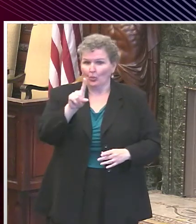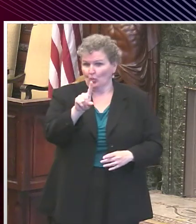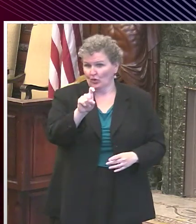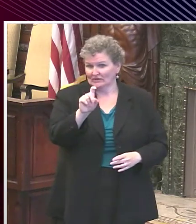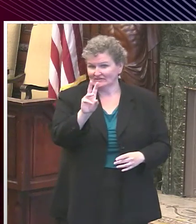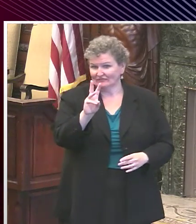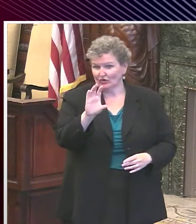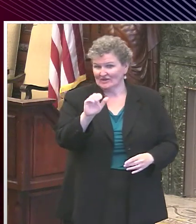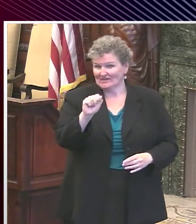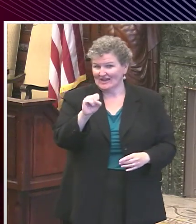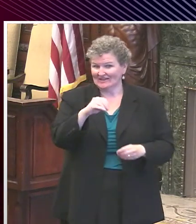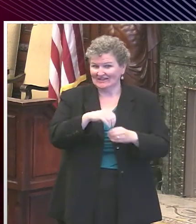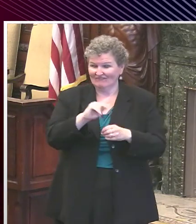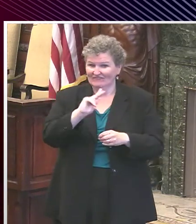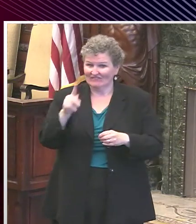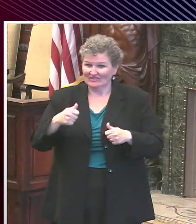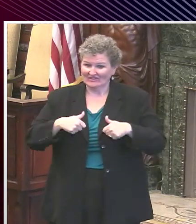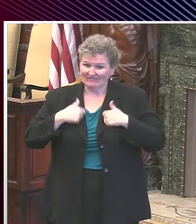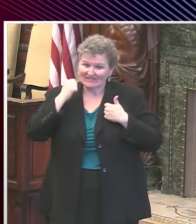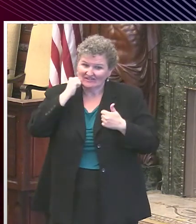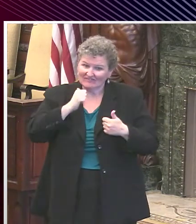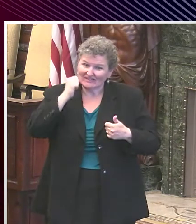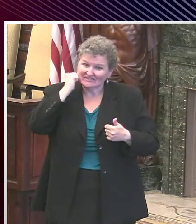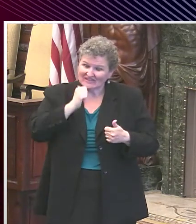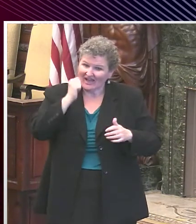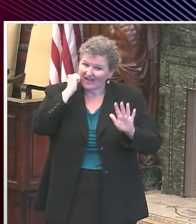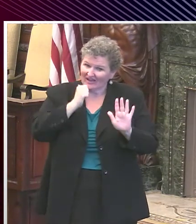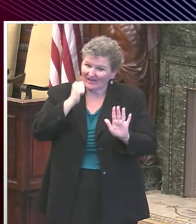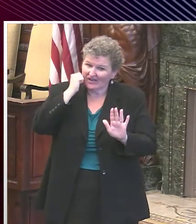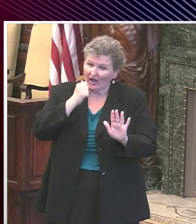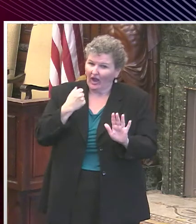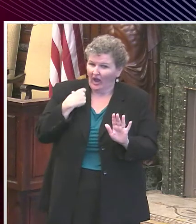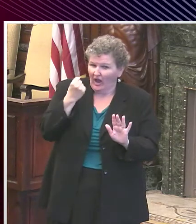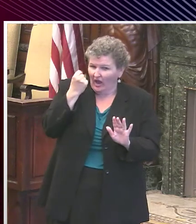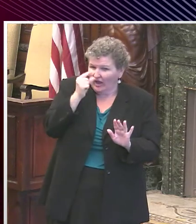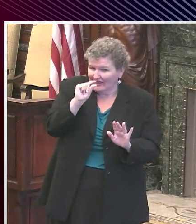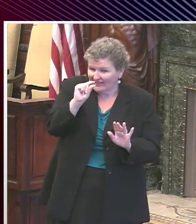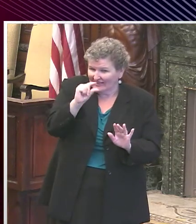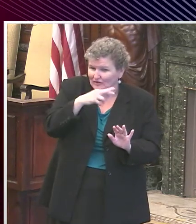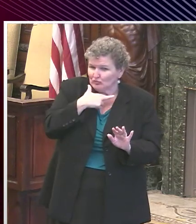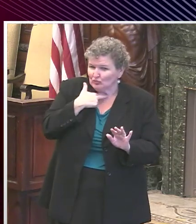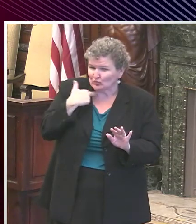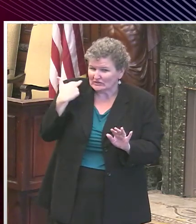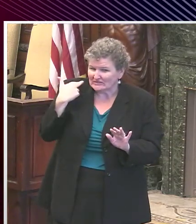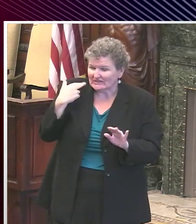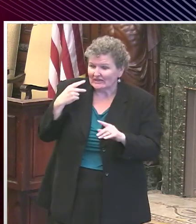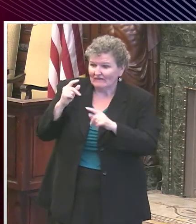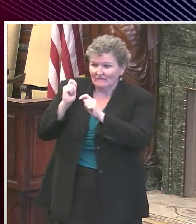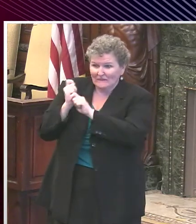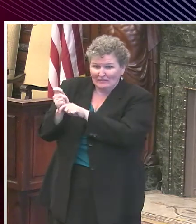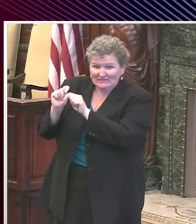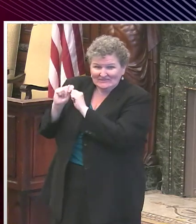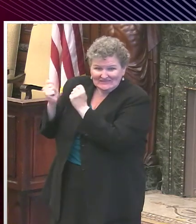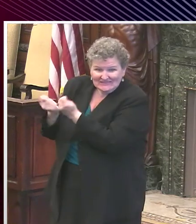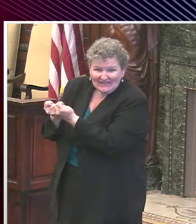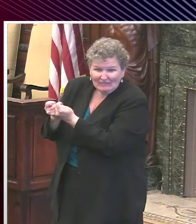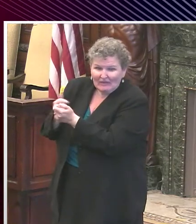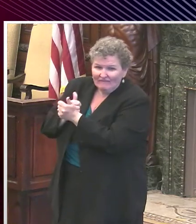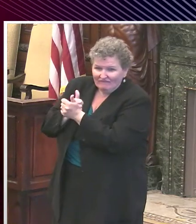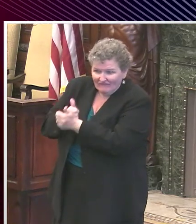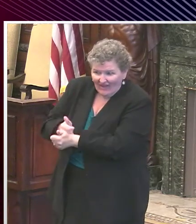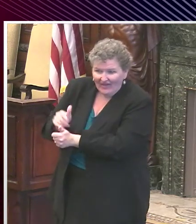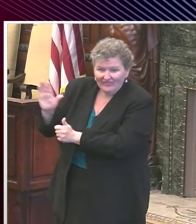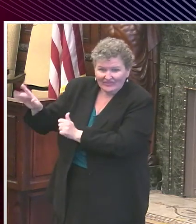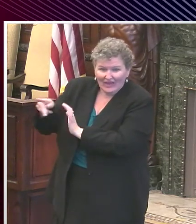every day. And so the marginal risk to Philadelphia residents for this team that should be following fairly good protocols is pretty